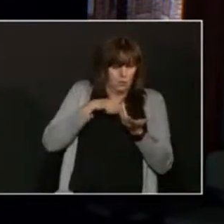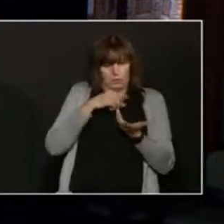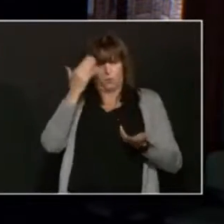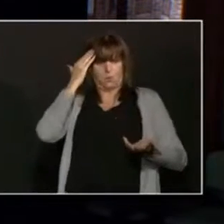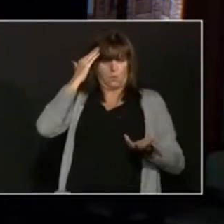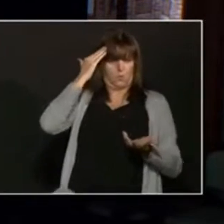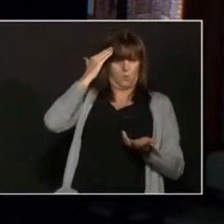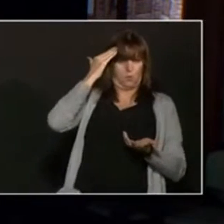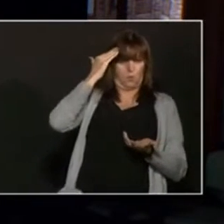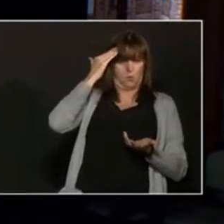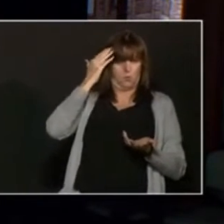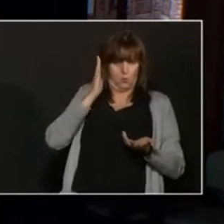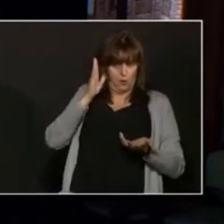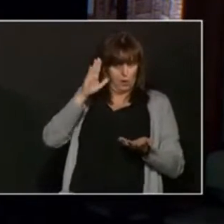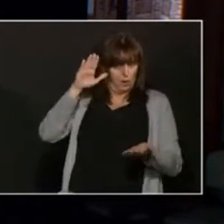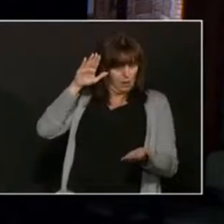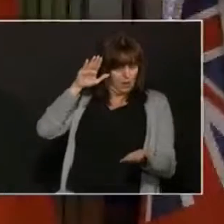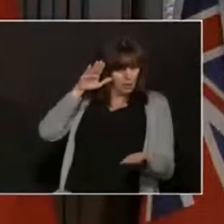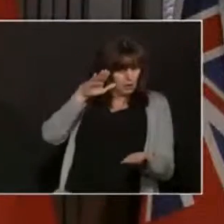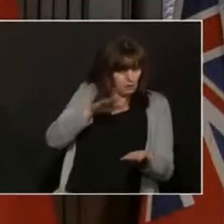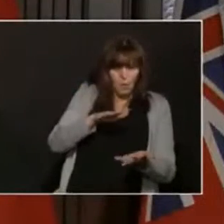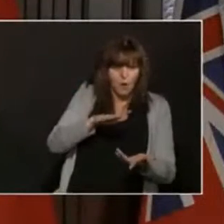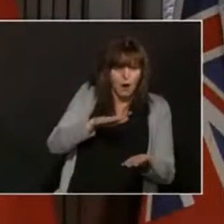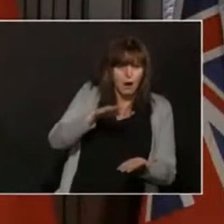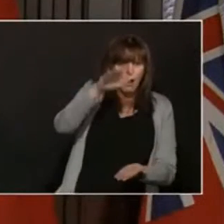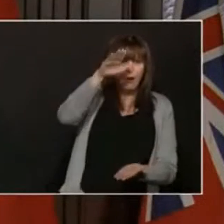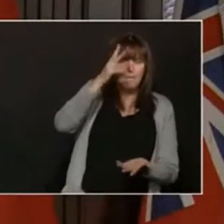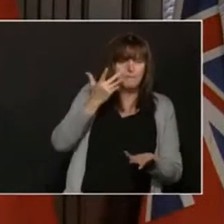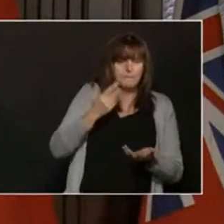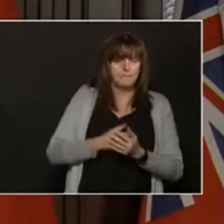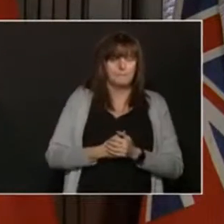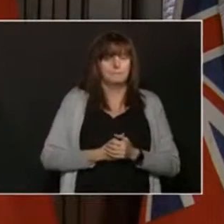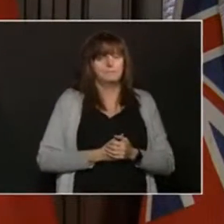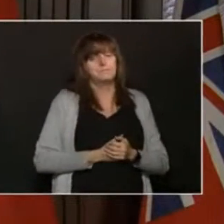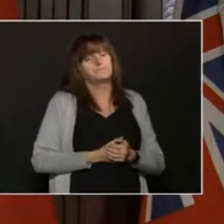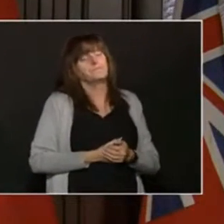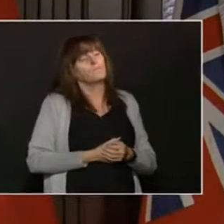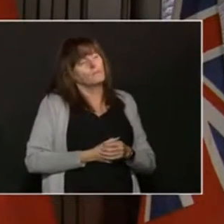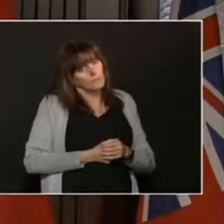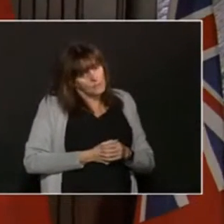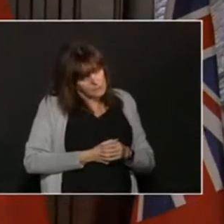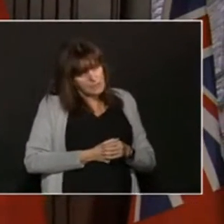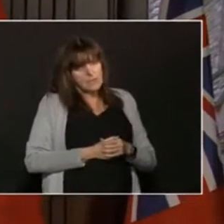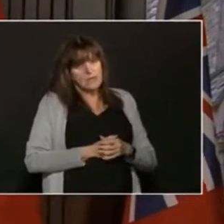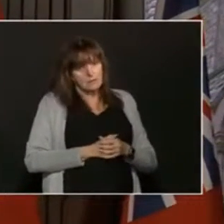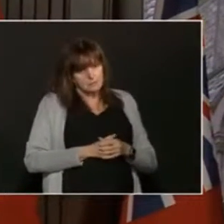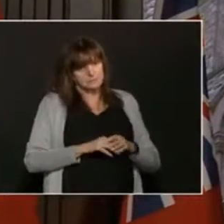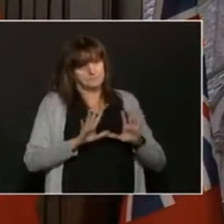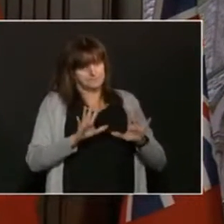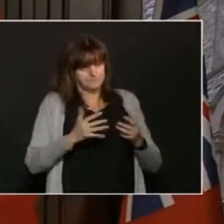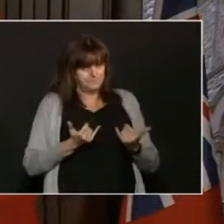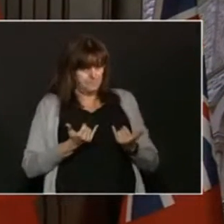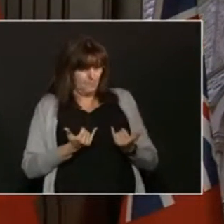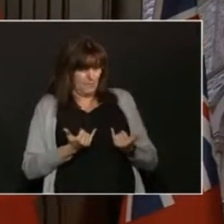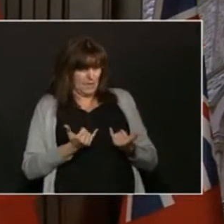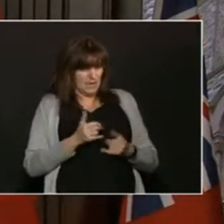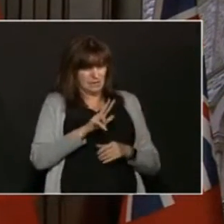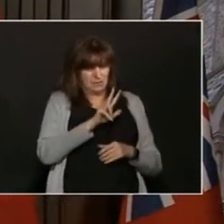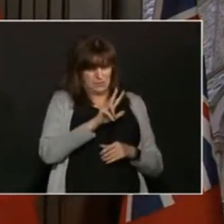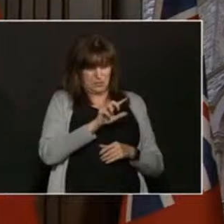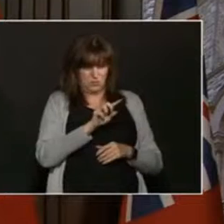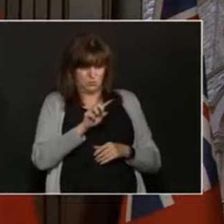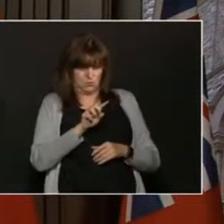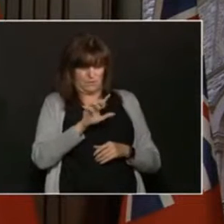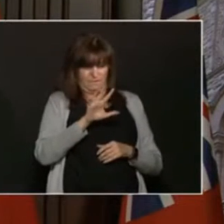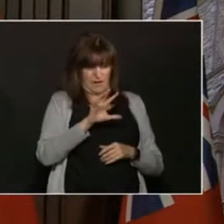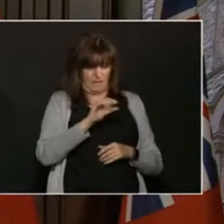go? So right now with growth consistently between 3 and 5%, if we don't see a big impact